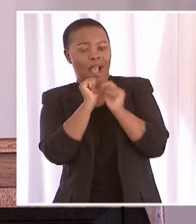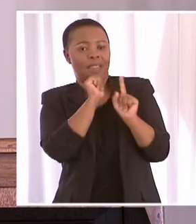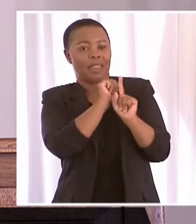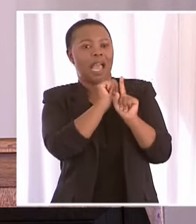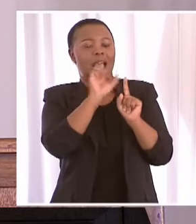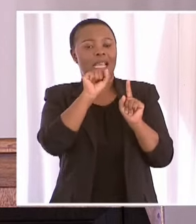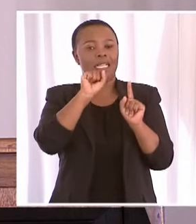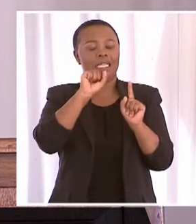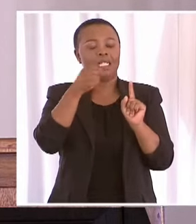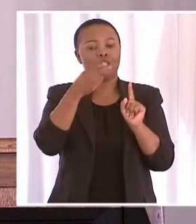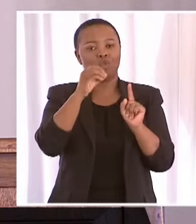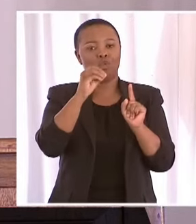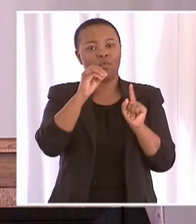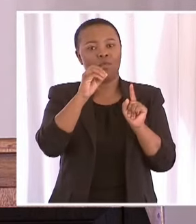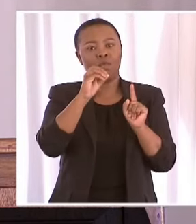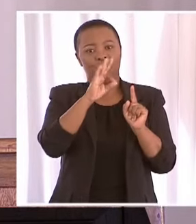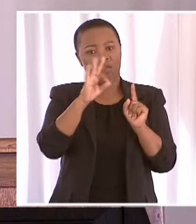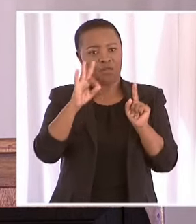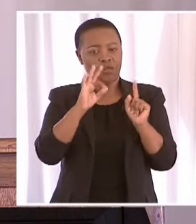Isop.